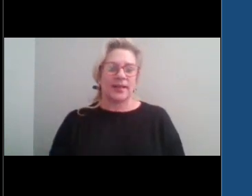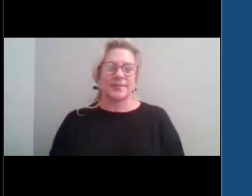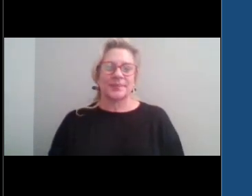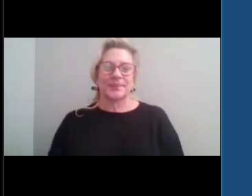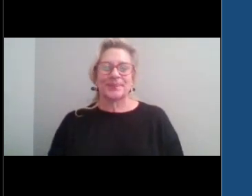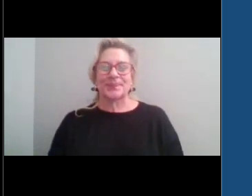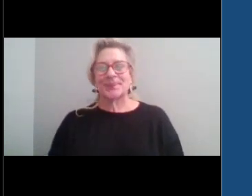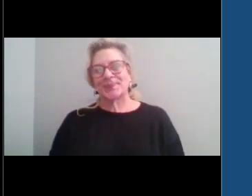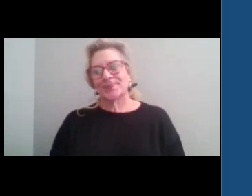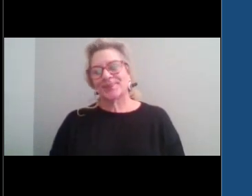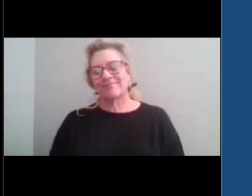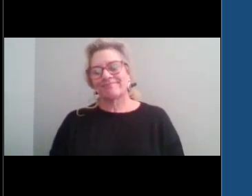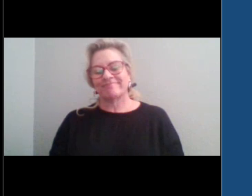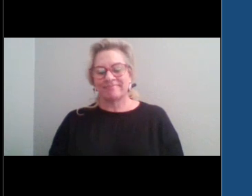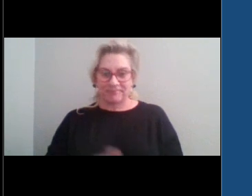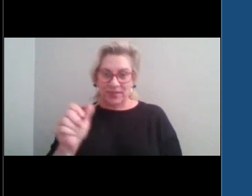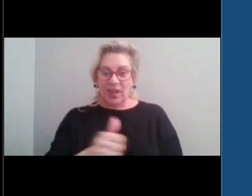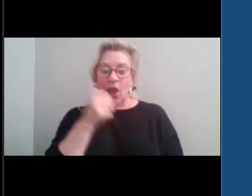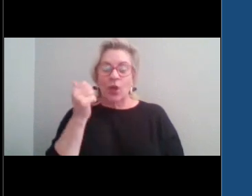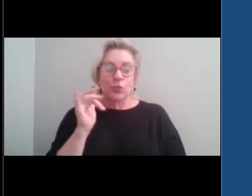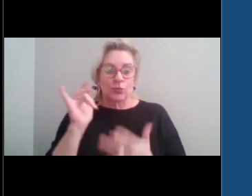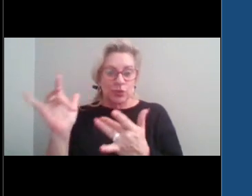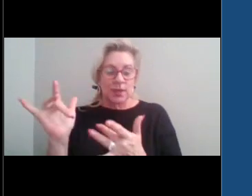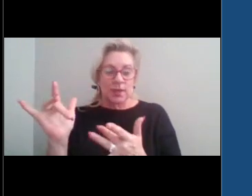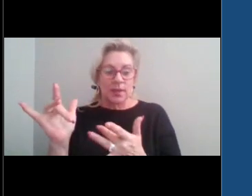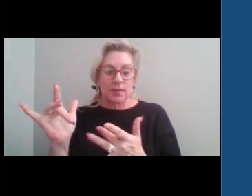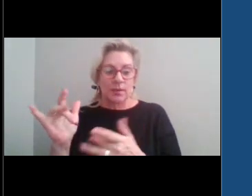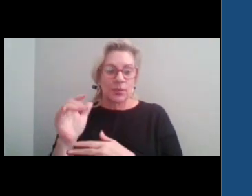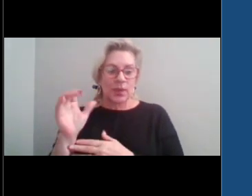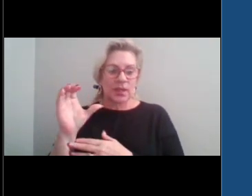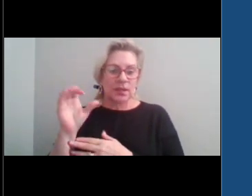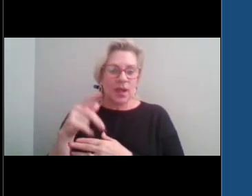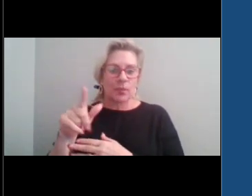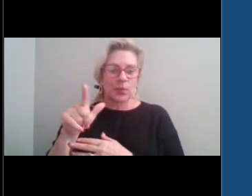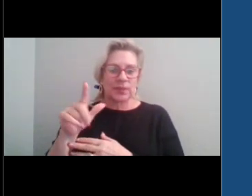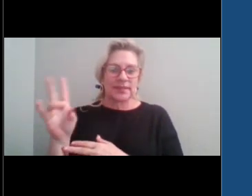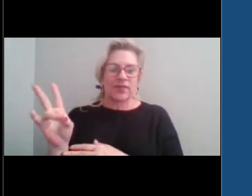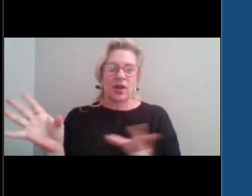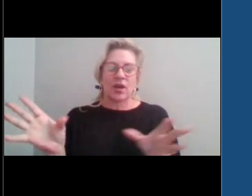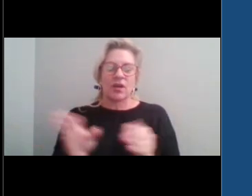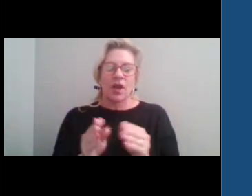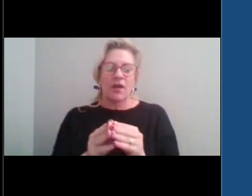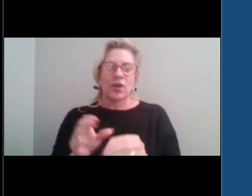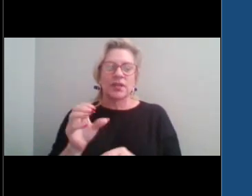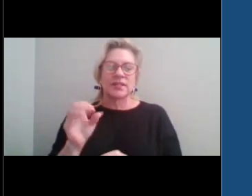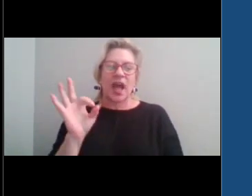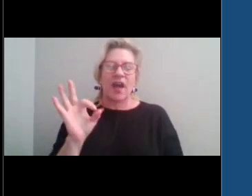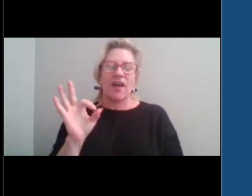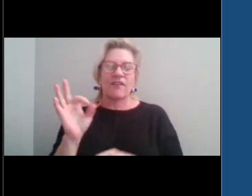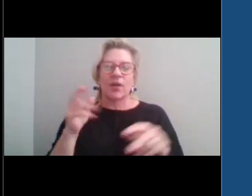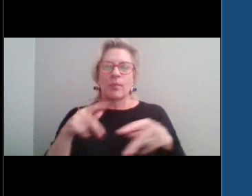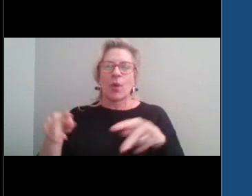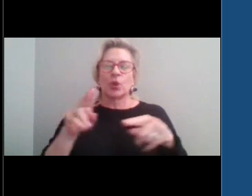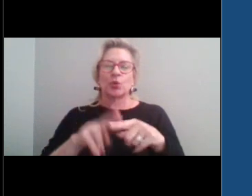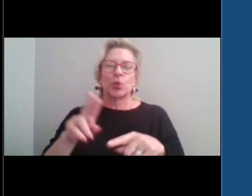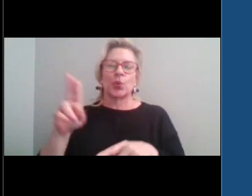Also, the other trip was COP27, the Conference of Parties to the United